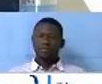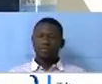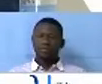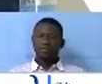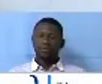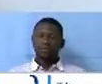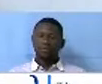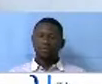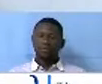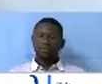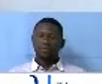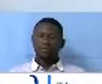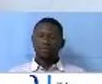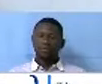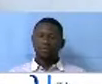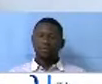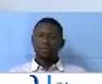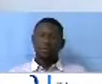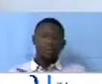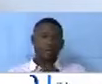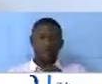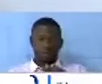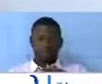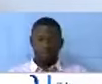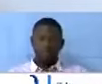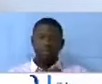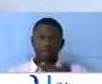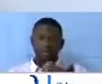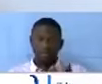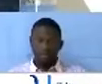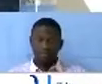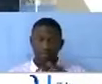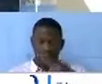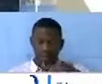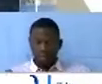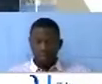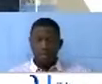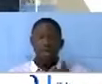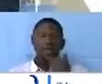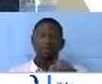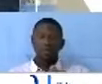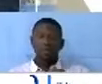Lalo. They gave me a paper and asked me to write my statement.